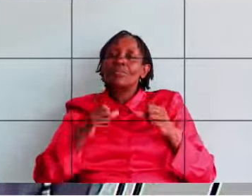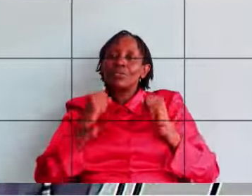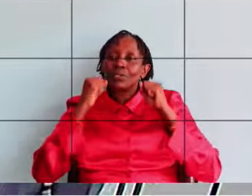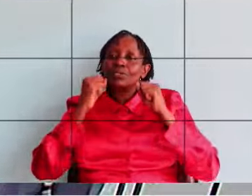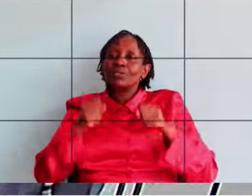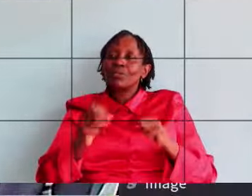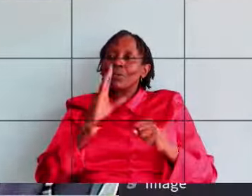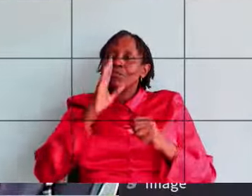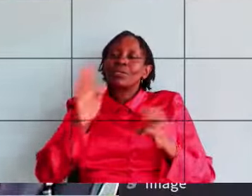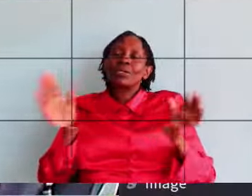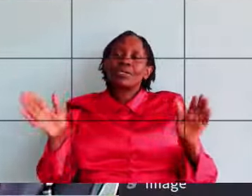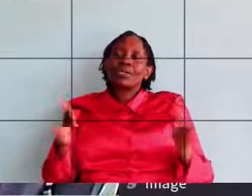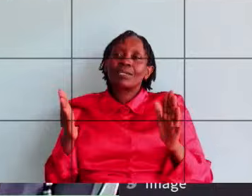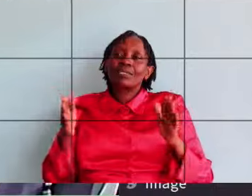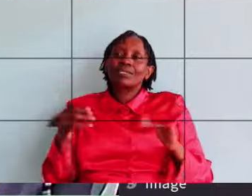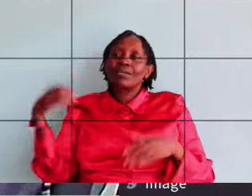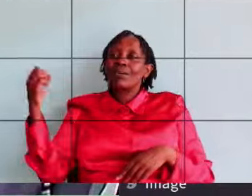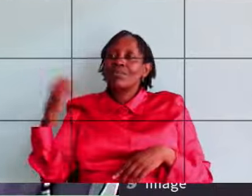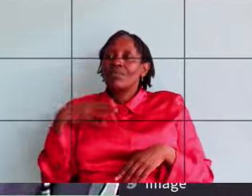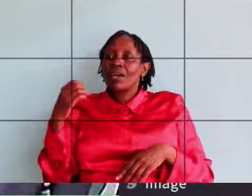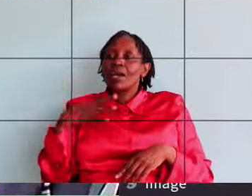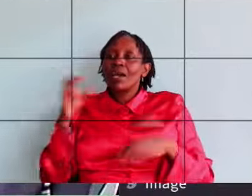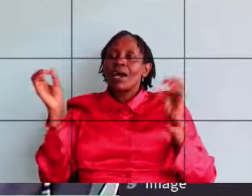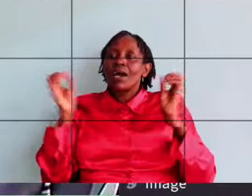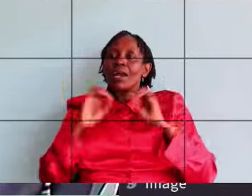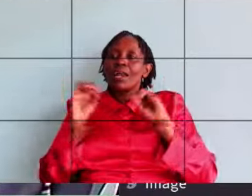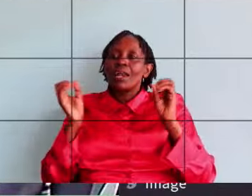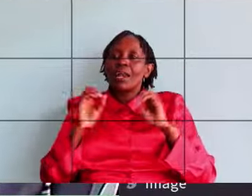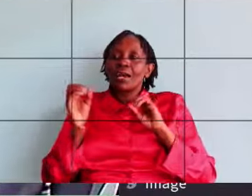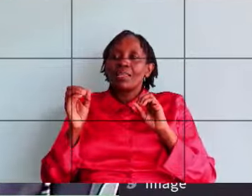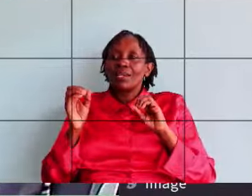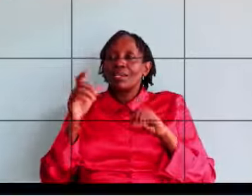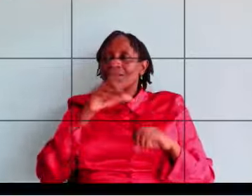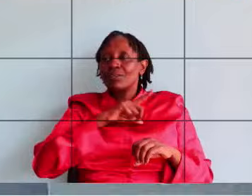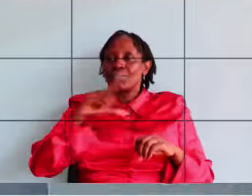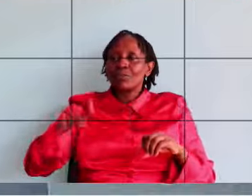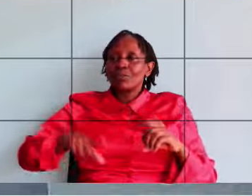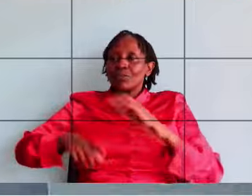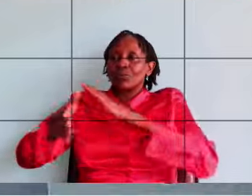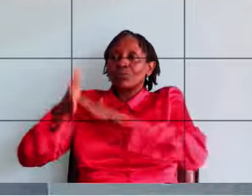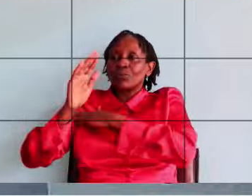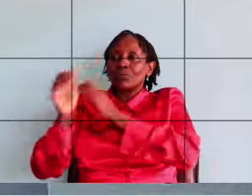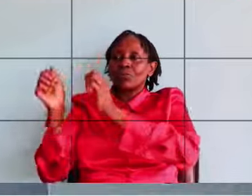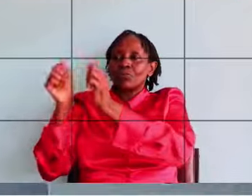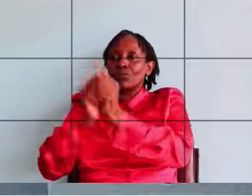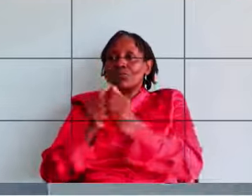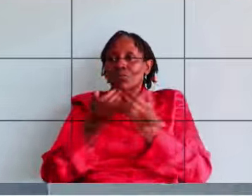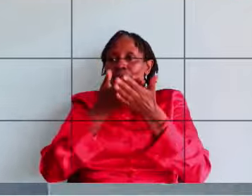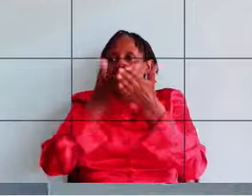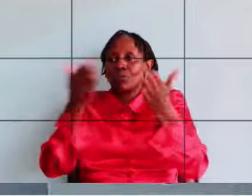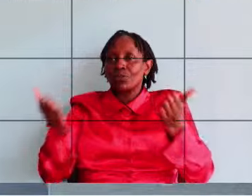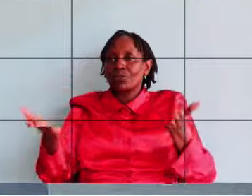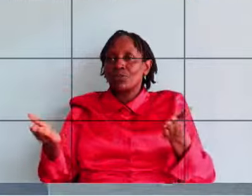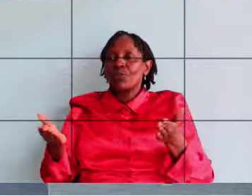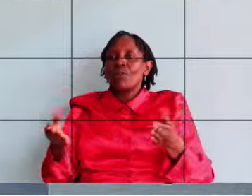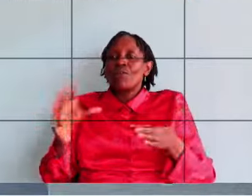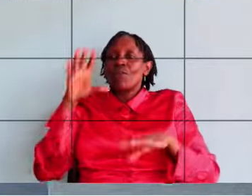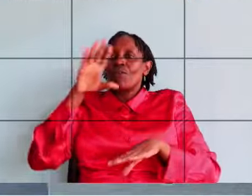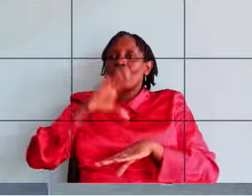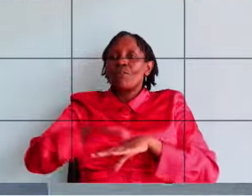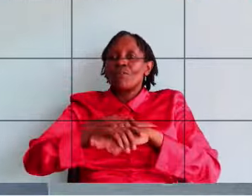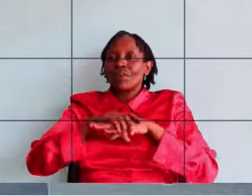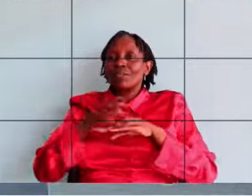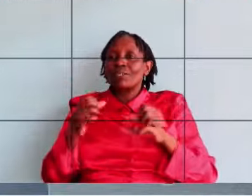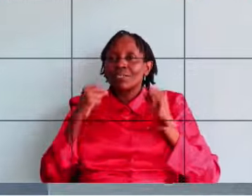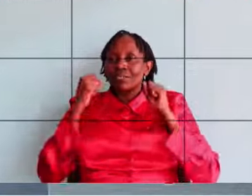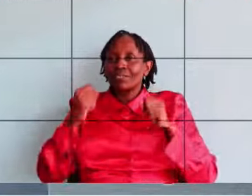not be frightened and do not be dismayed, for the Lord your God is with you wherever you go. May you find strength and courage